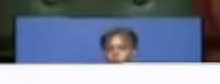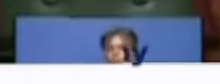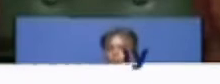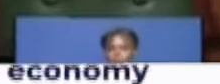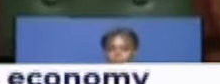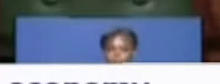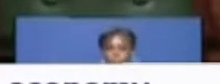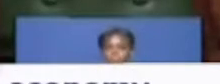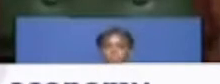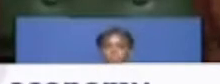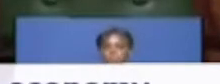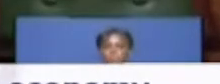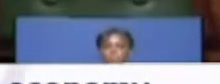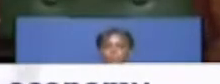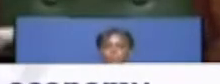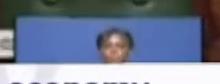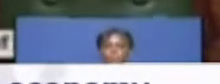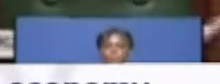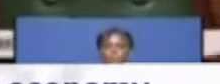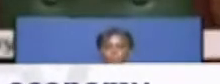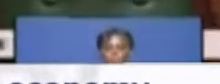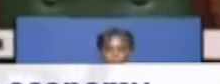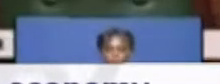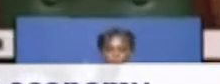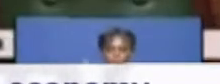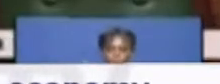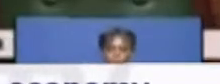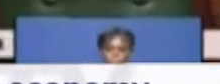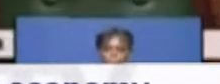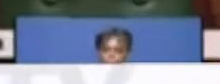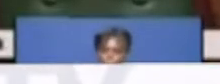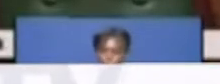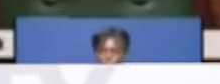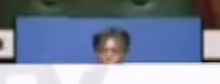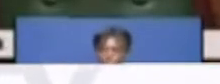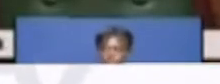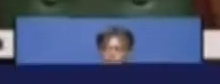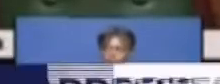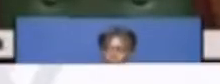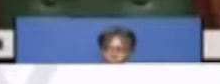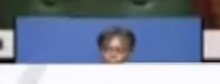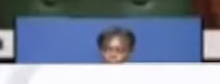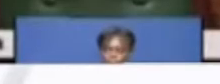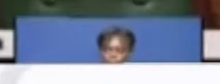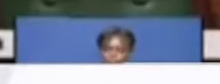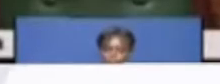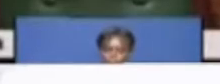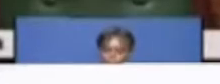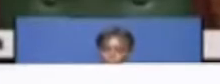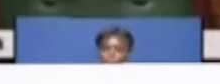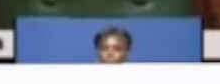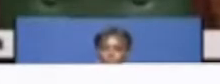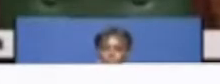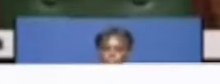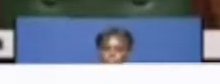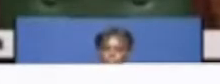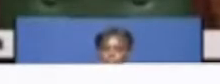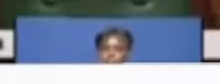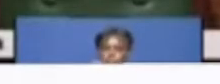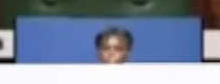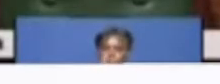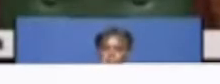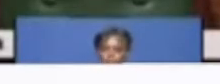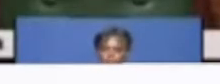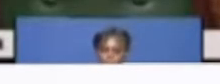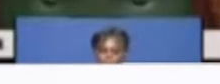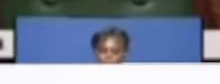the report on the Kenya Business Climate Reforms Milestone Report 2020-21. I submit